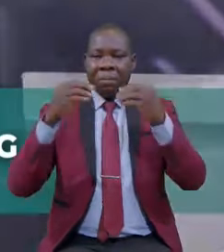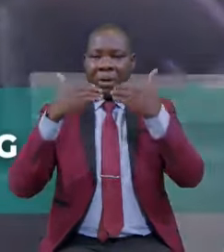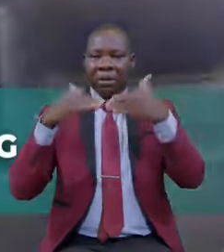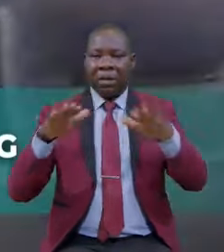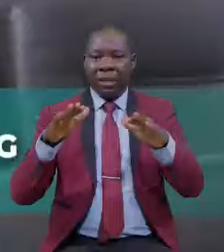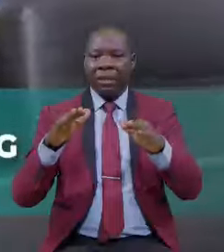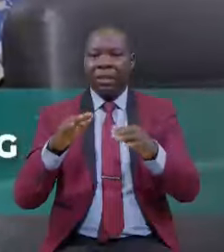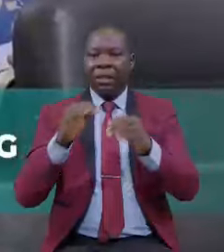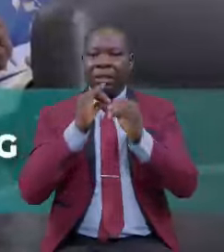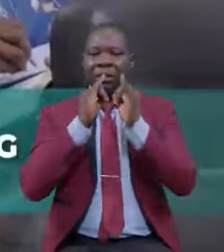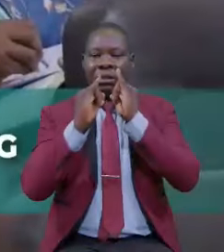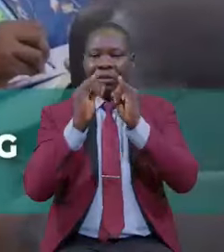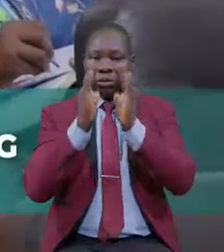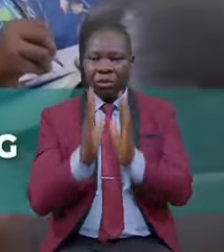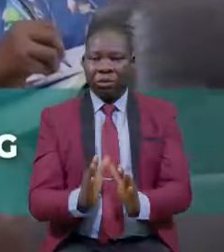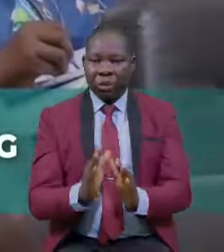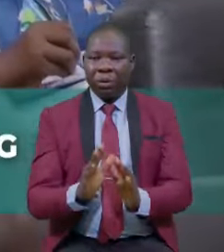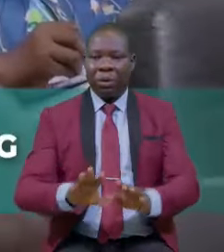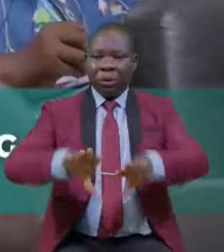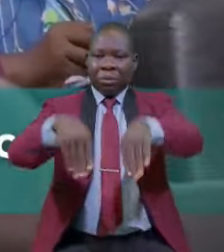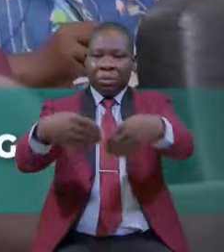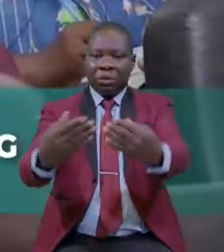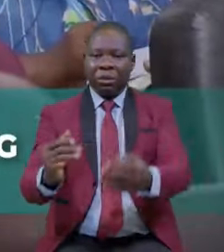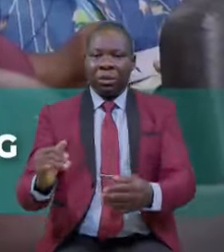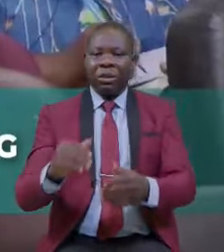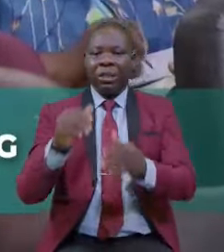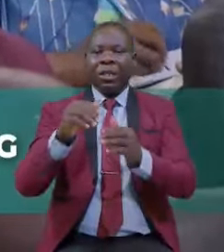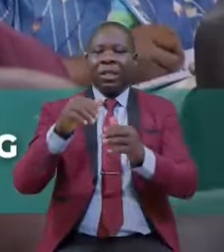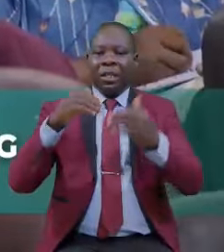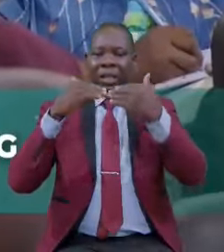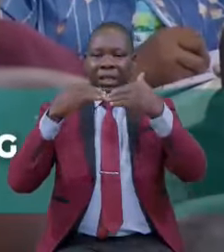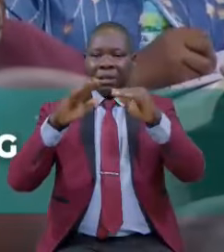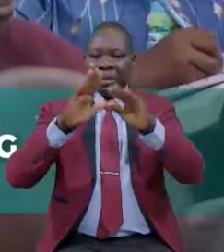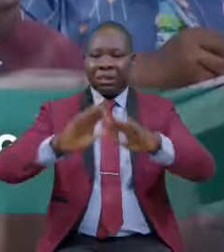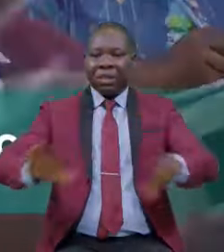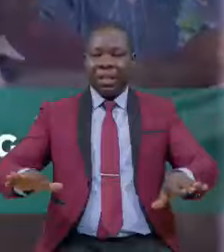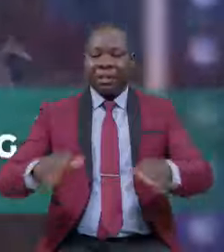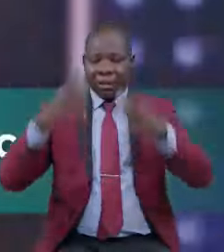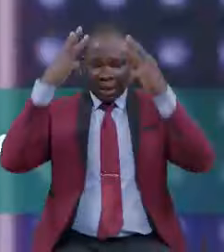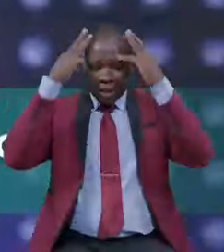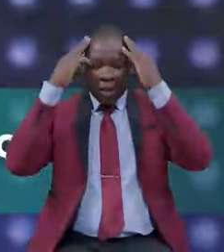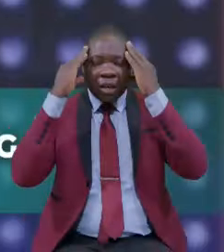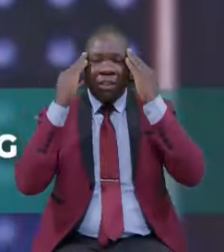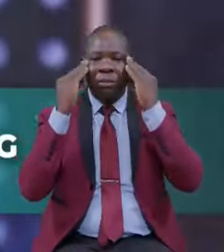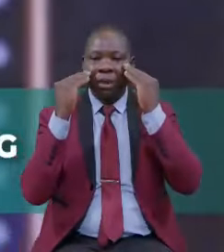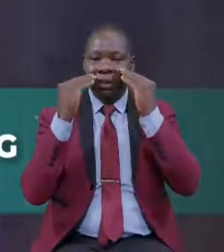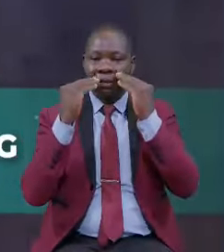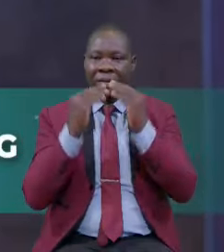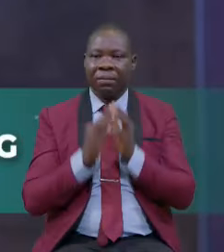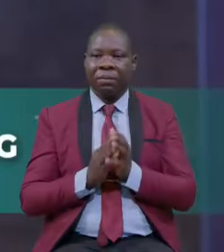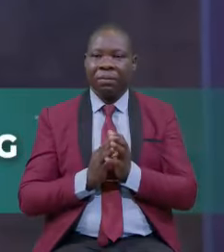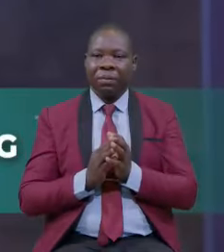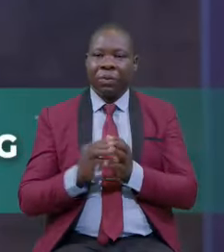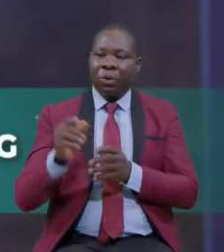The Bible, when you have the Bible, you open the Bible, you are about to be transformed. You are about to